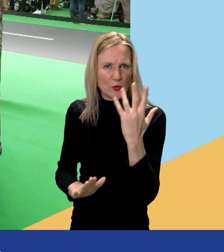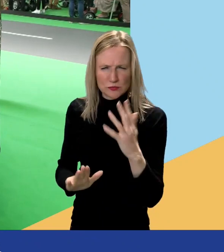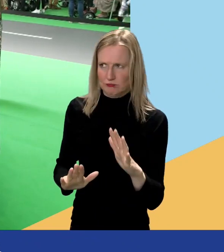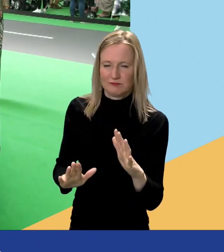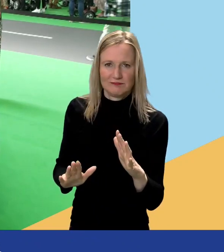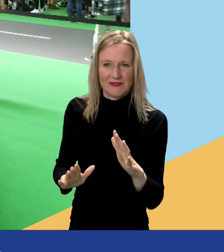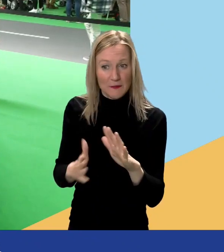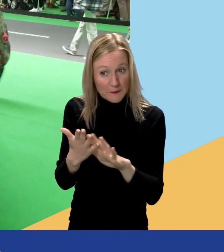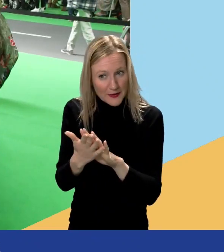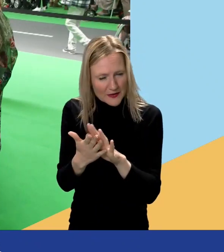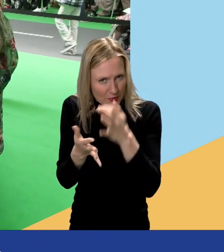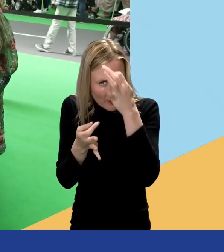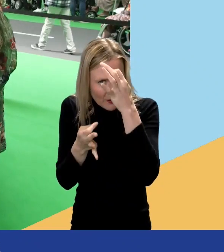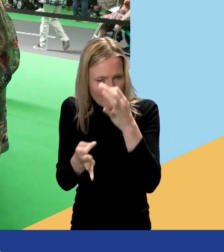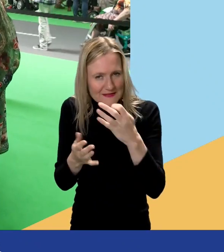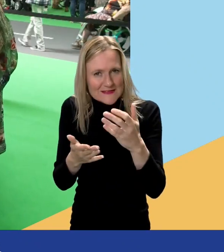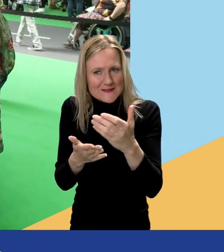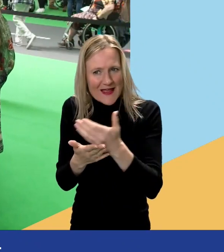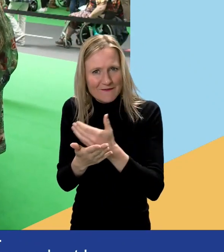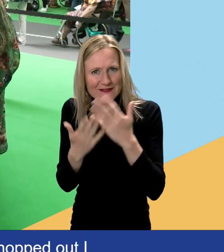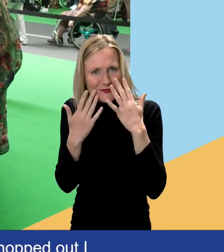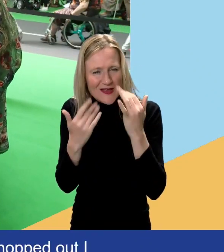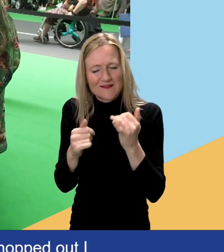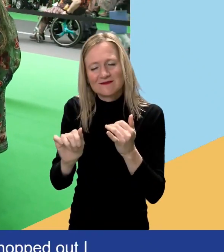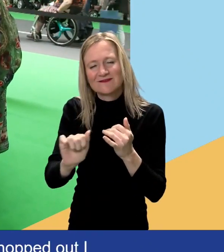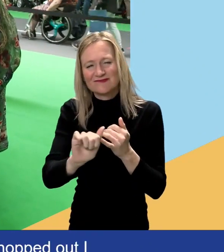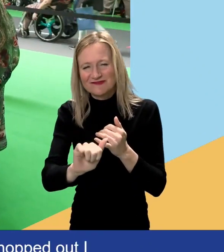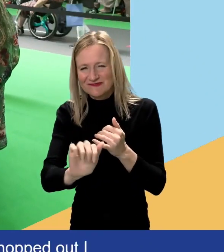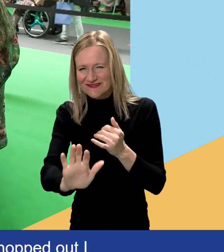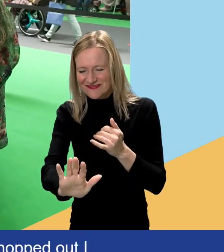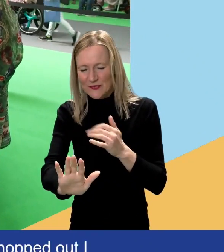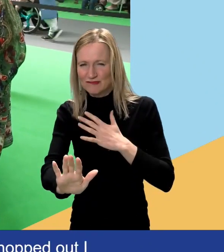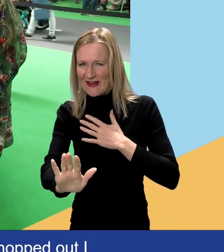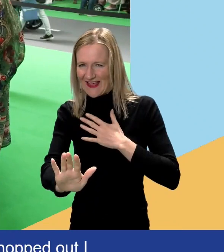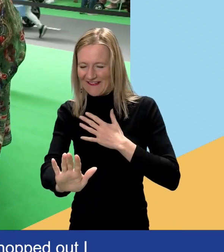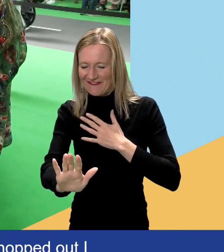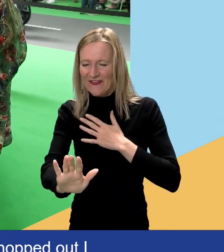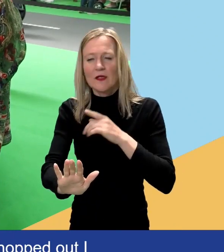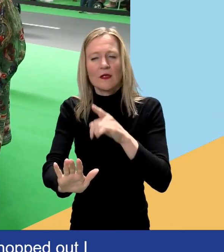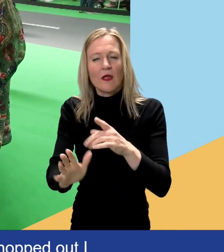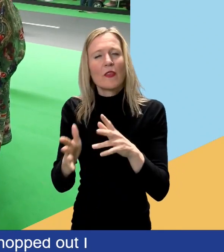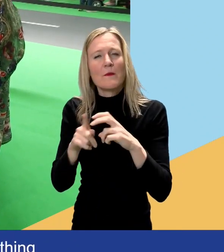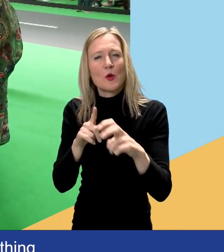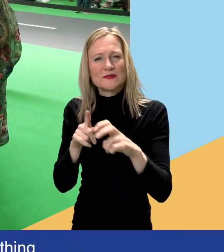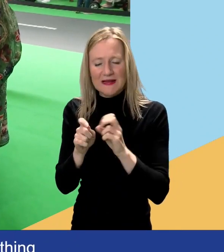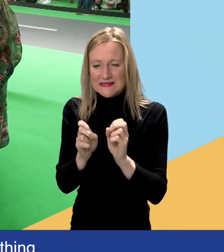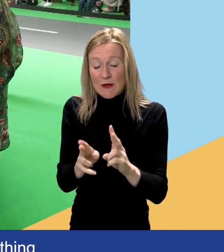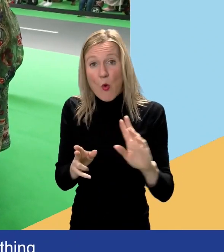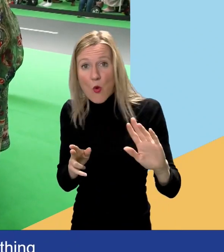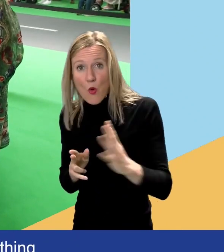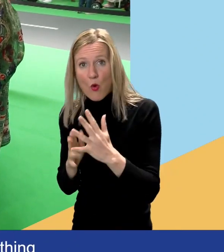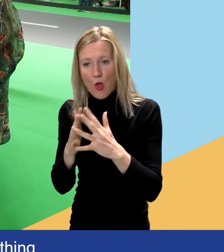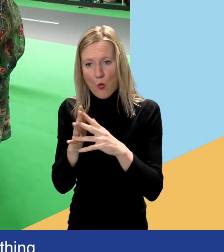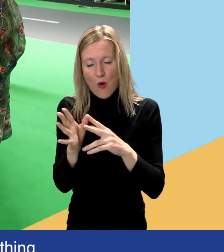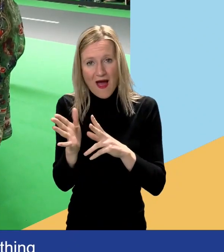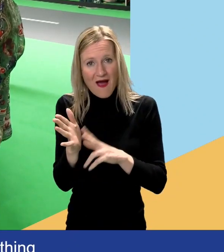safety checks and everything. It does indeed. Everyone will be relieved to hear. On the Motability scheme, every WAV that you'll find on there